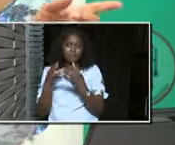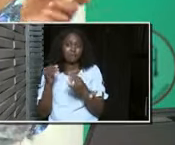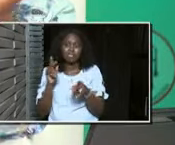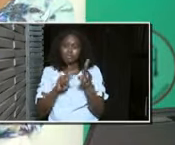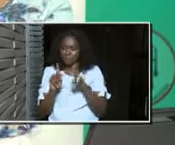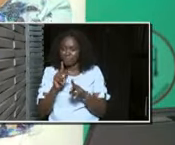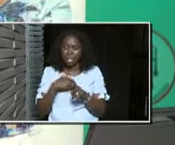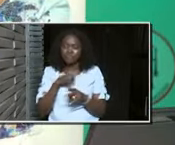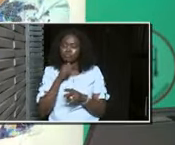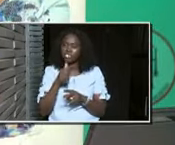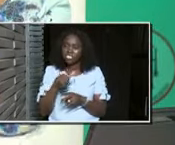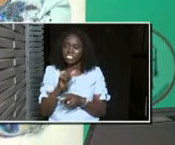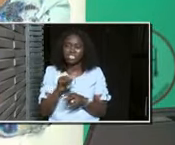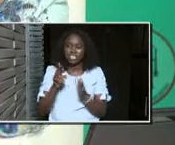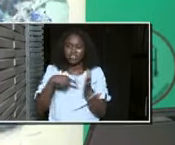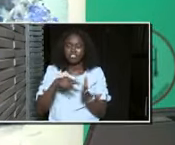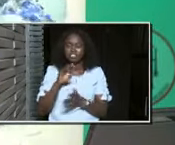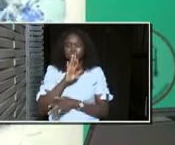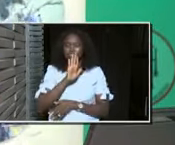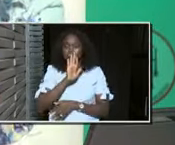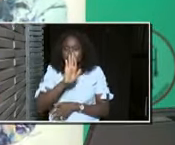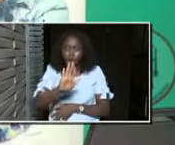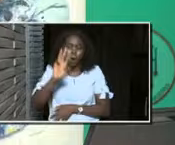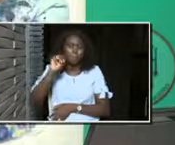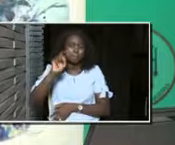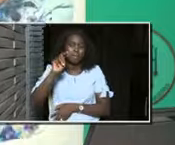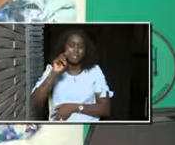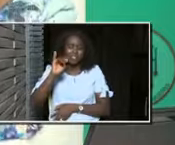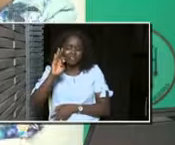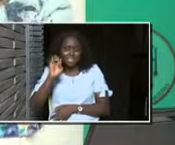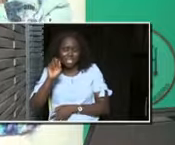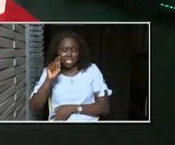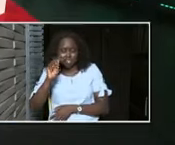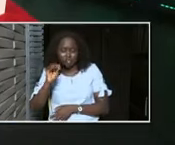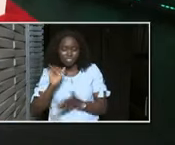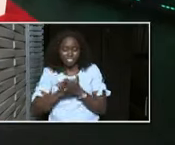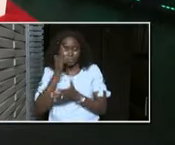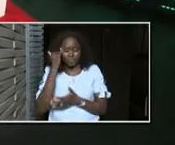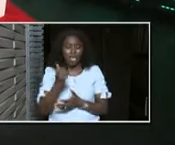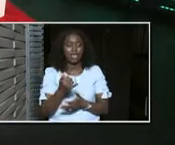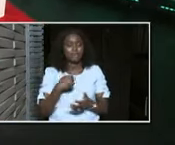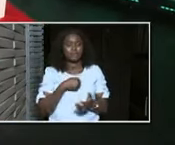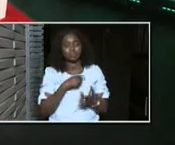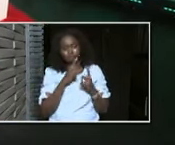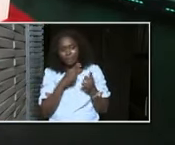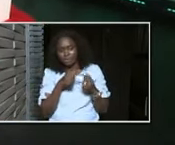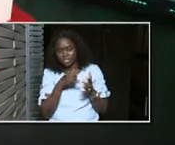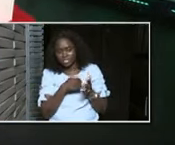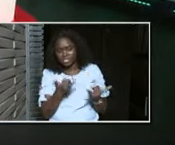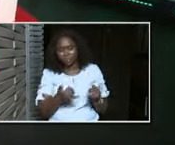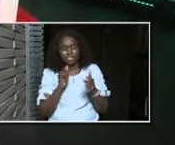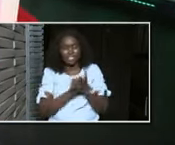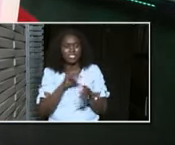read your manifesto. That's my job is to bring it out so that that's you can explain. That's why I'm bringing it out now. Yes. That's why I'm saying in our